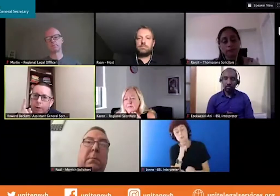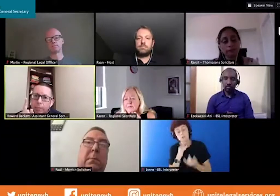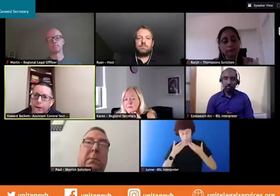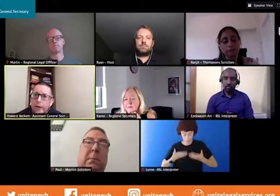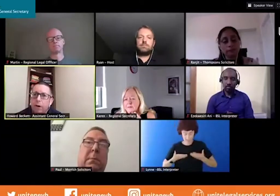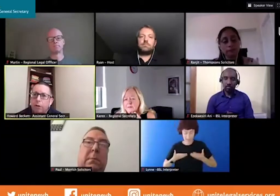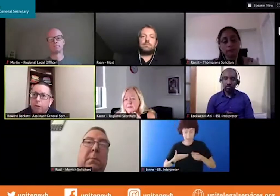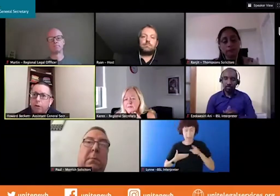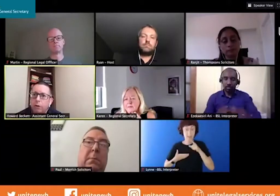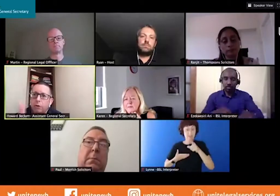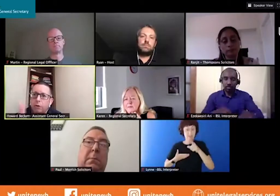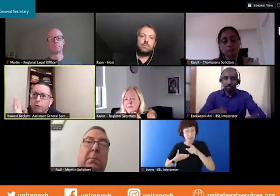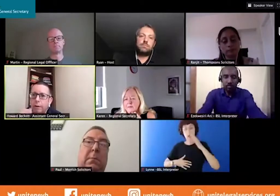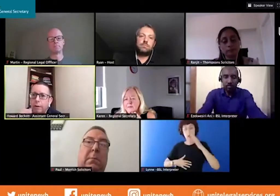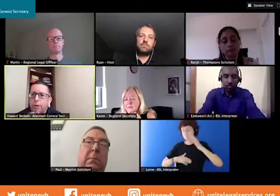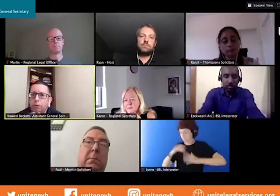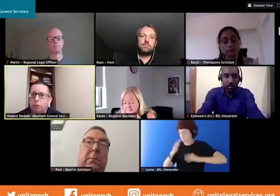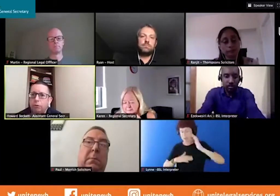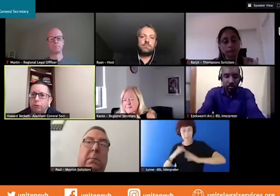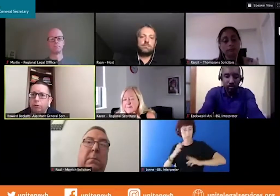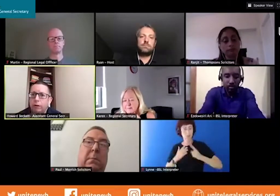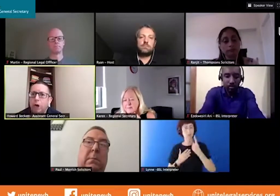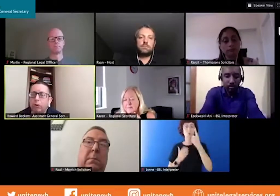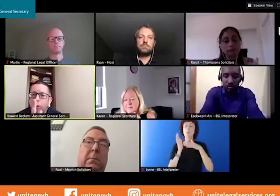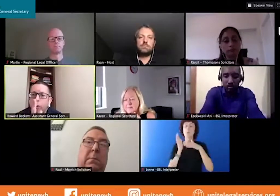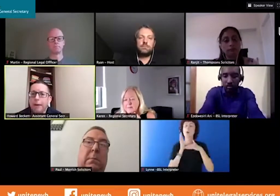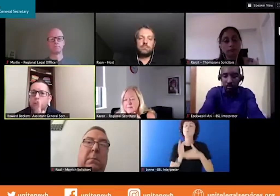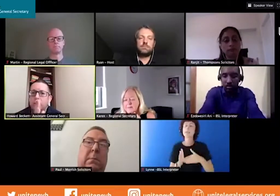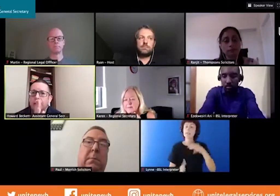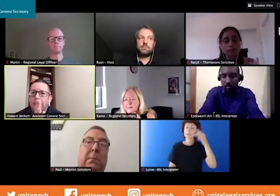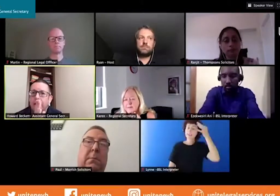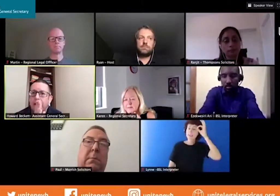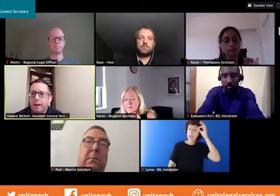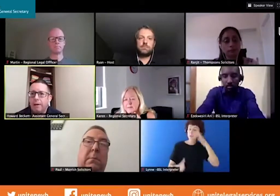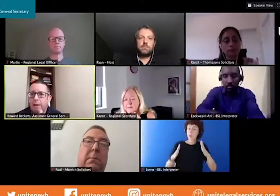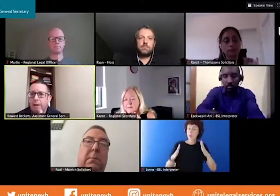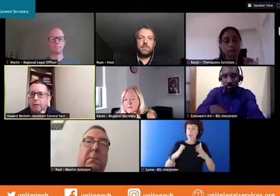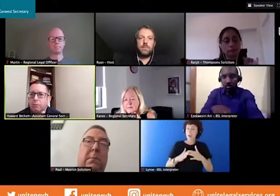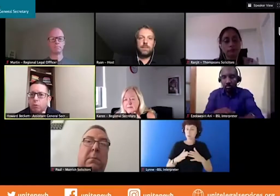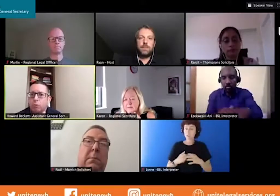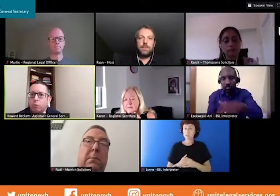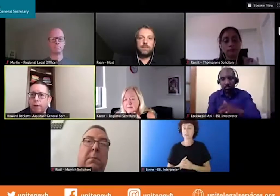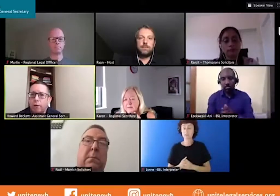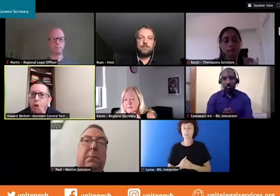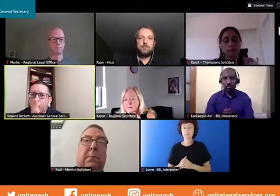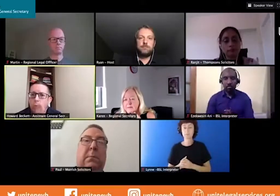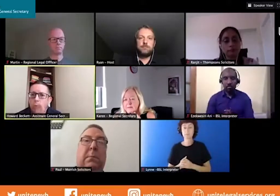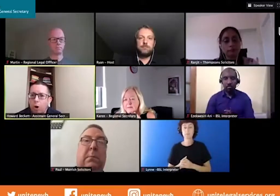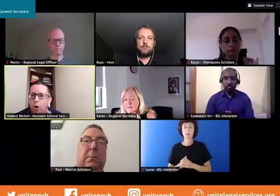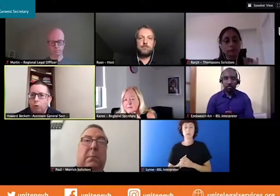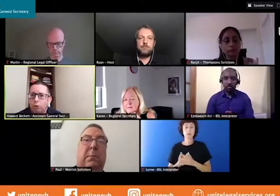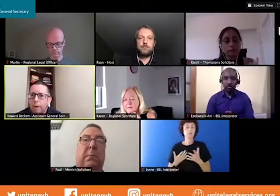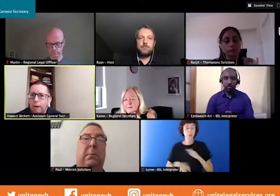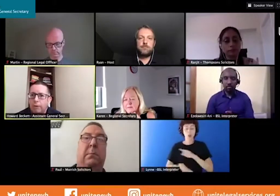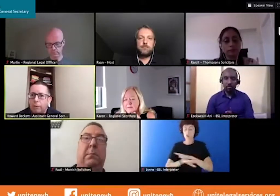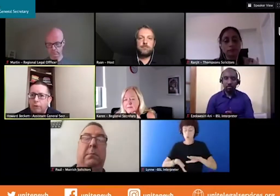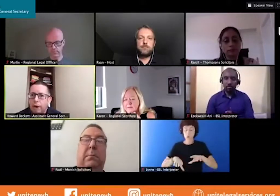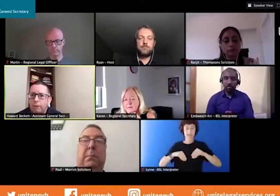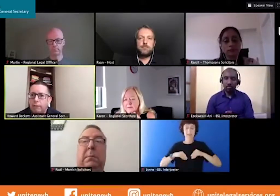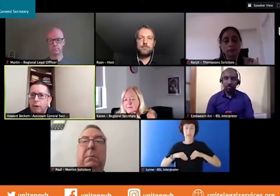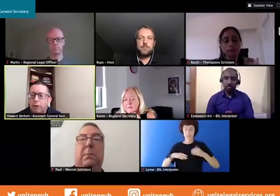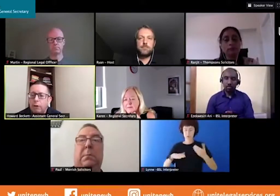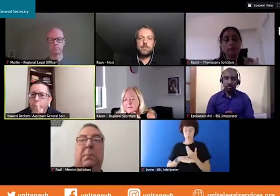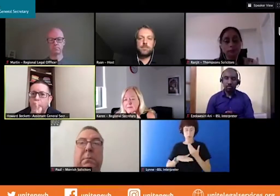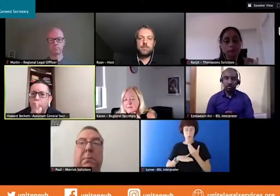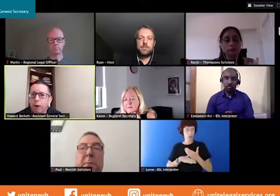houses and they built the social state. So I don't accept any narrative whatsoever that workers should pay for this crisis. There should be wealth